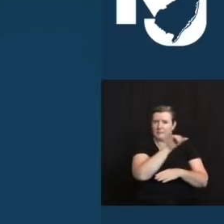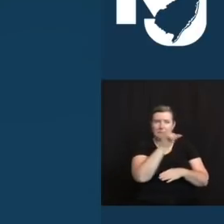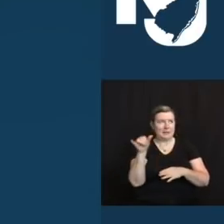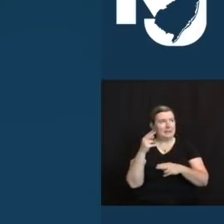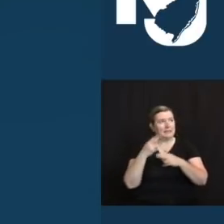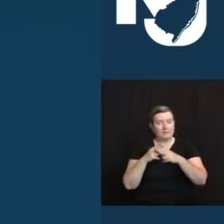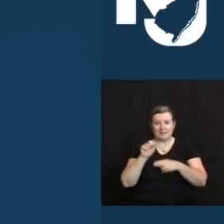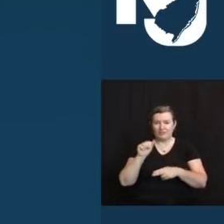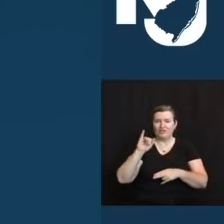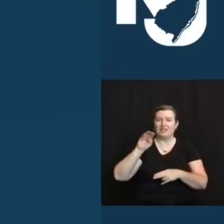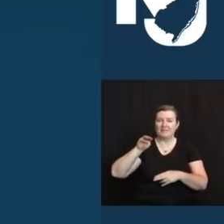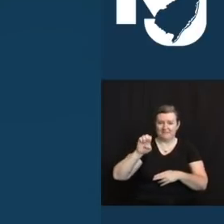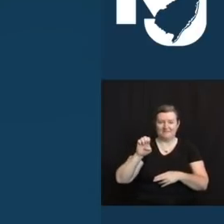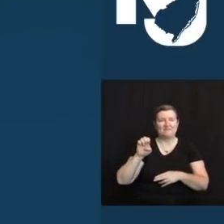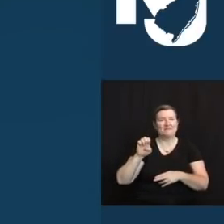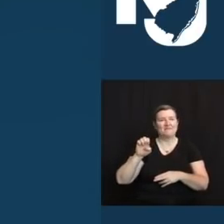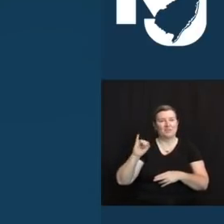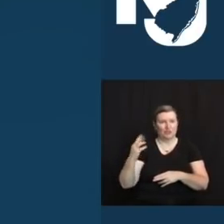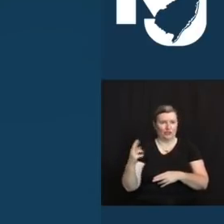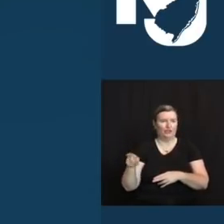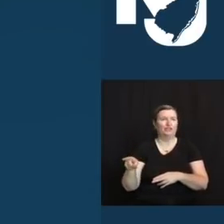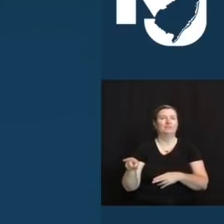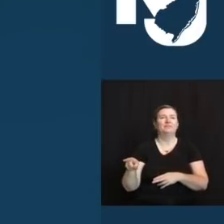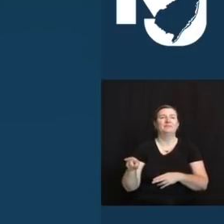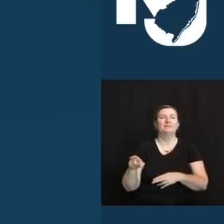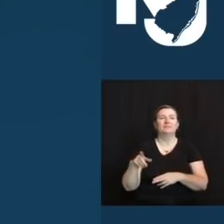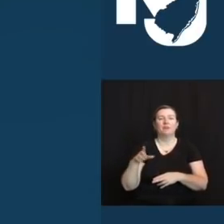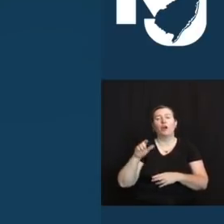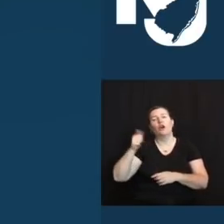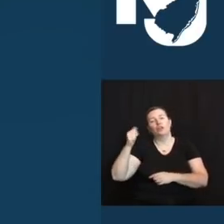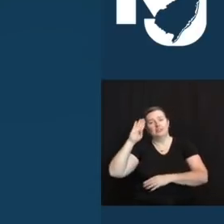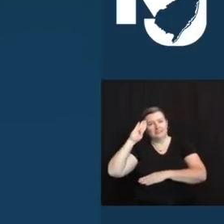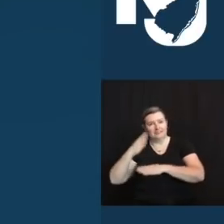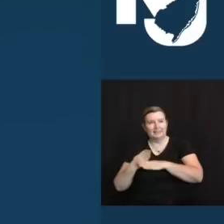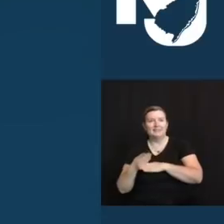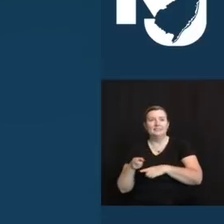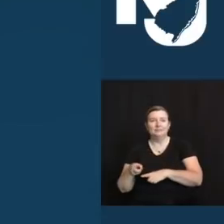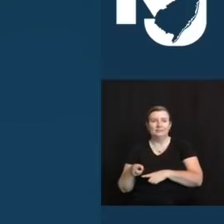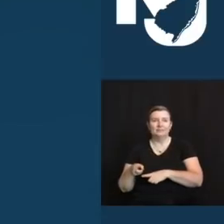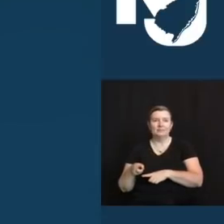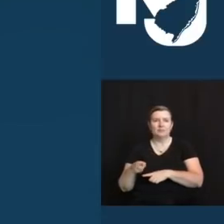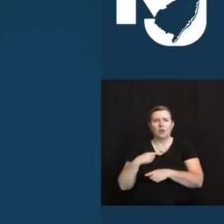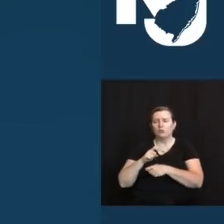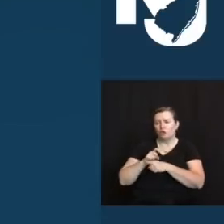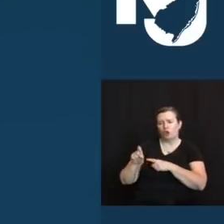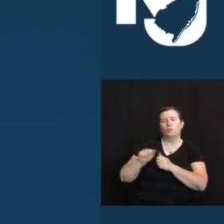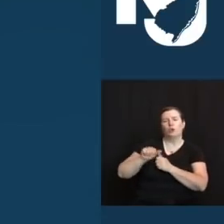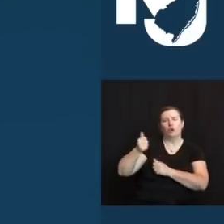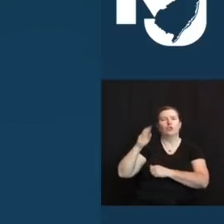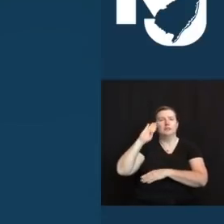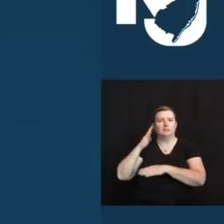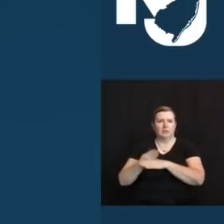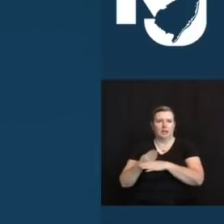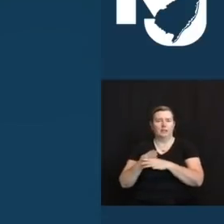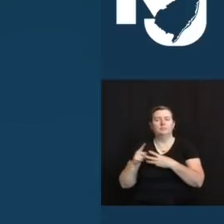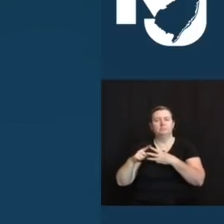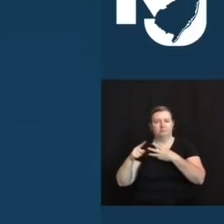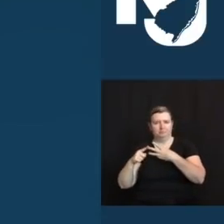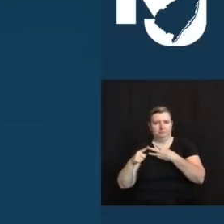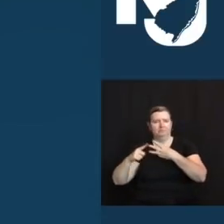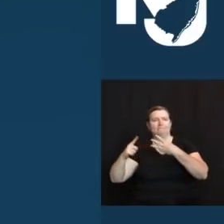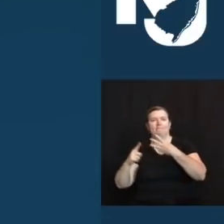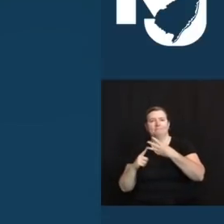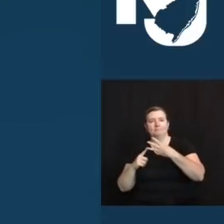his son, Stephen, who's in Bergen County, with whom I had the great honor of speaking yesterday. His third son, Giovanni, tragically